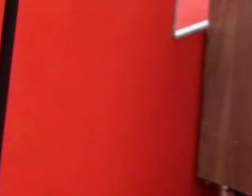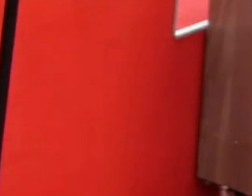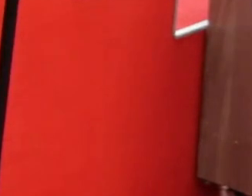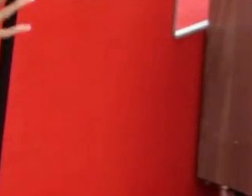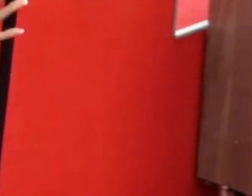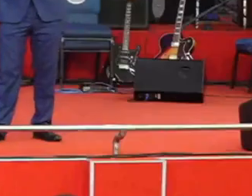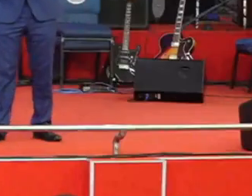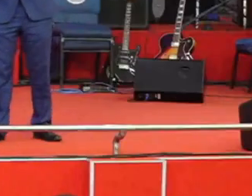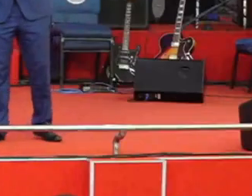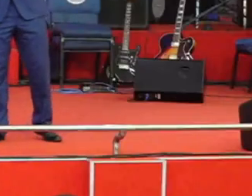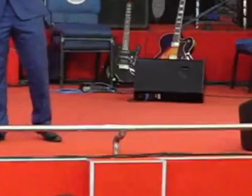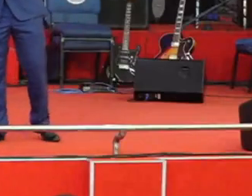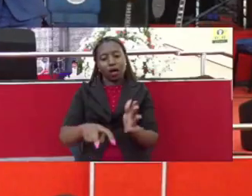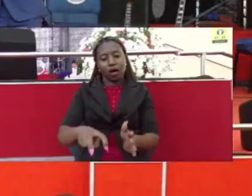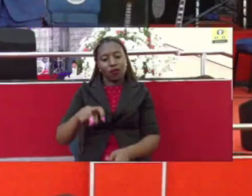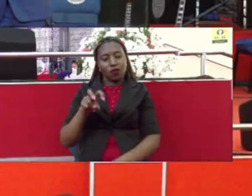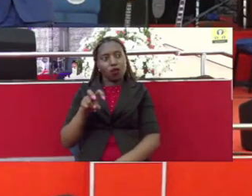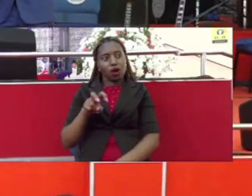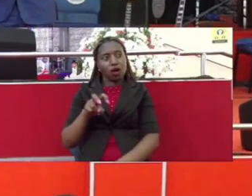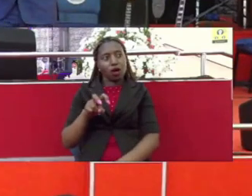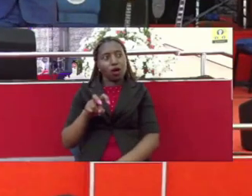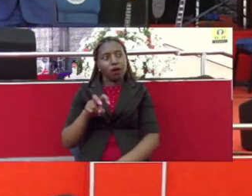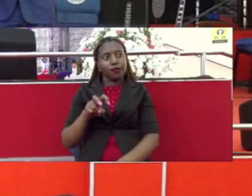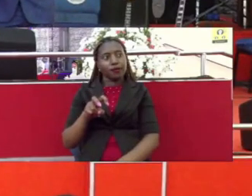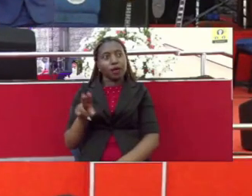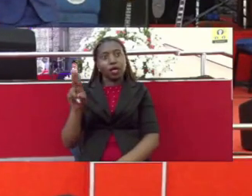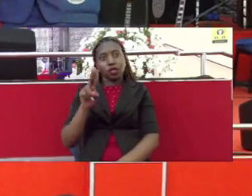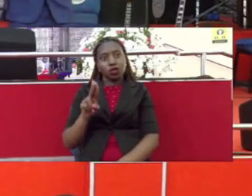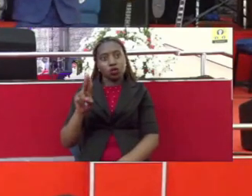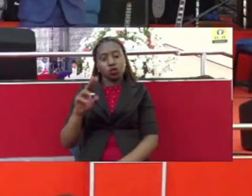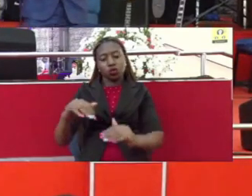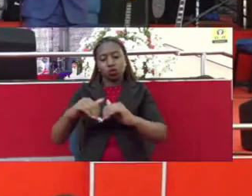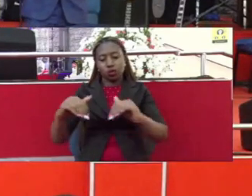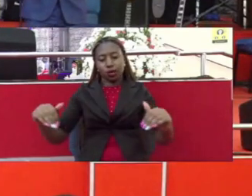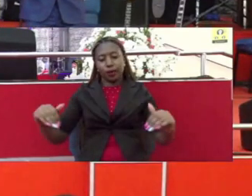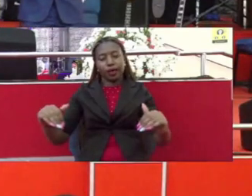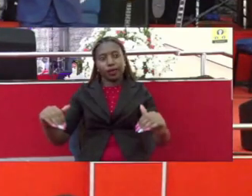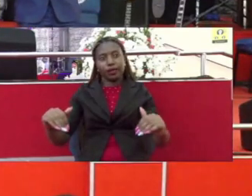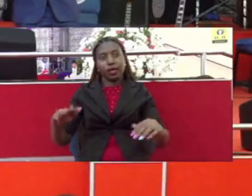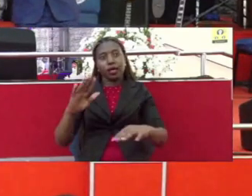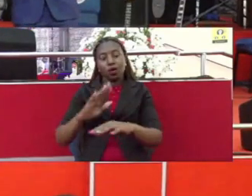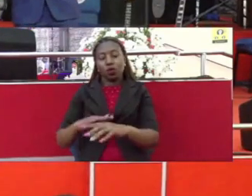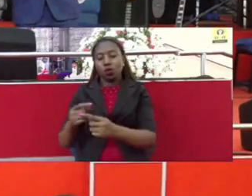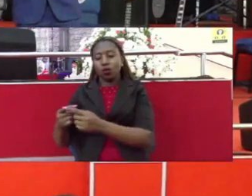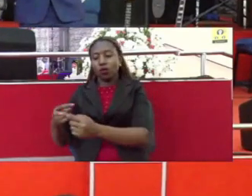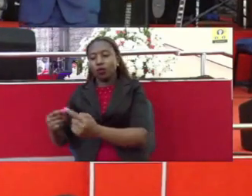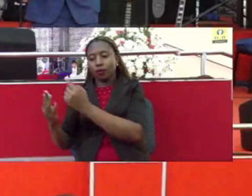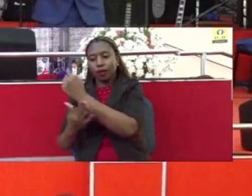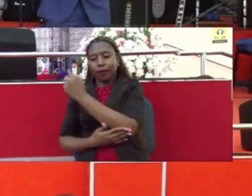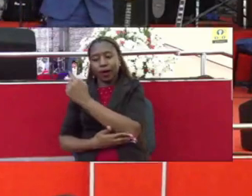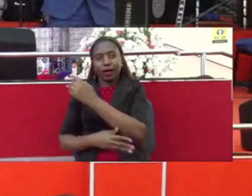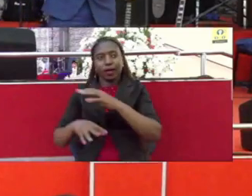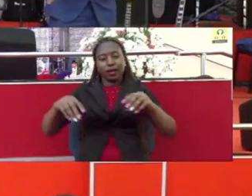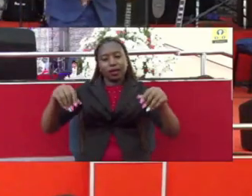ambacho kinafanana na huma. Used to separate grains of wheat from the chaff by throwing the wheat into the air. Ambacho kinatumika